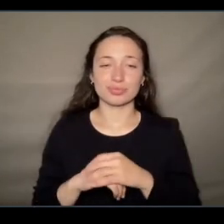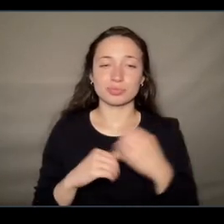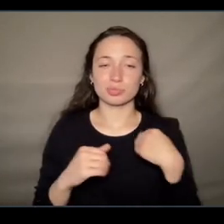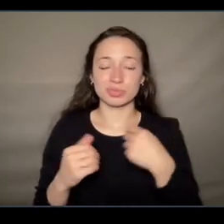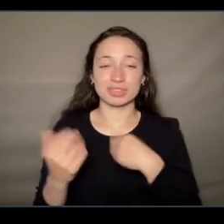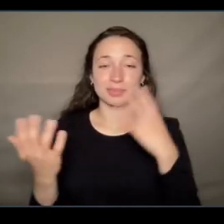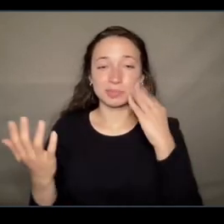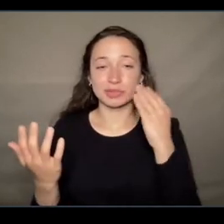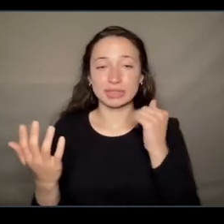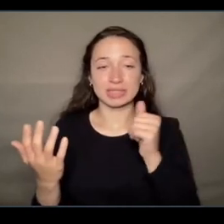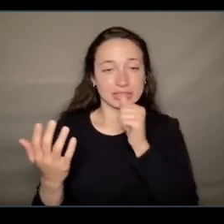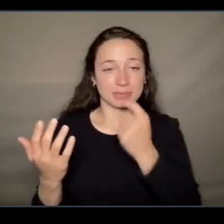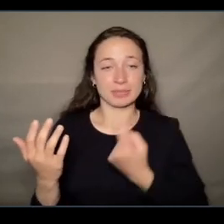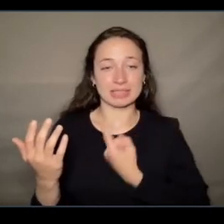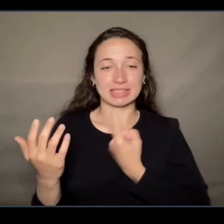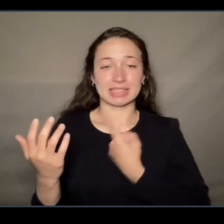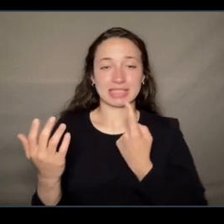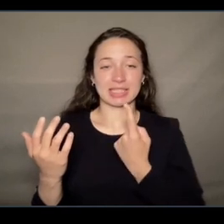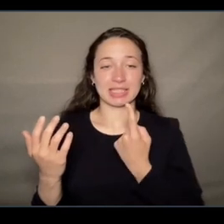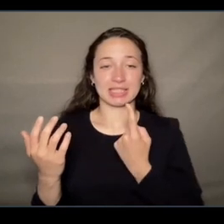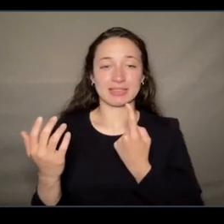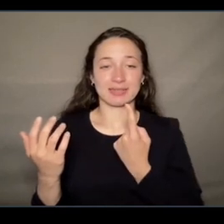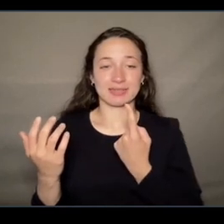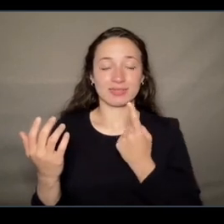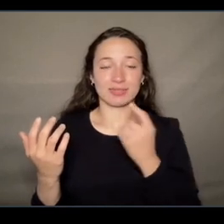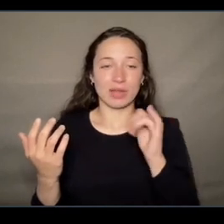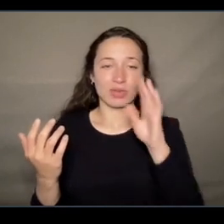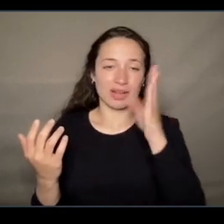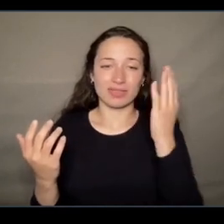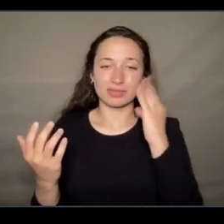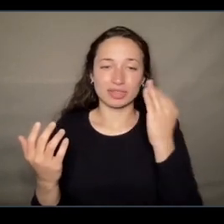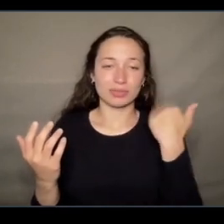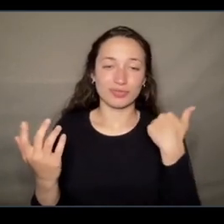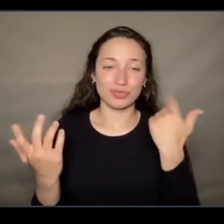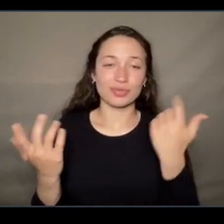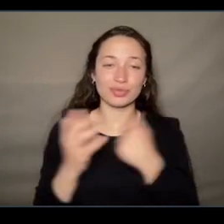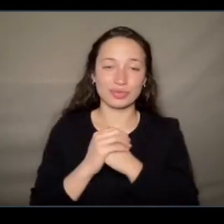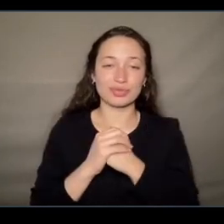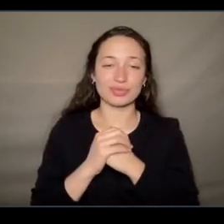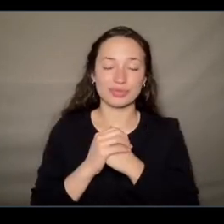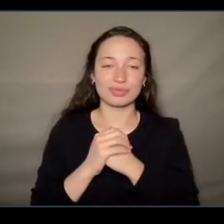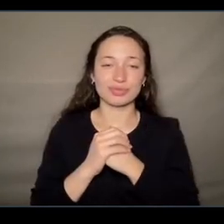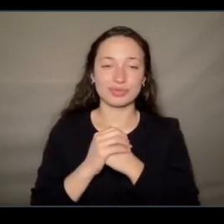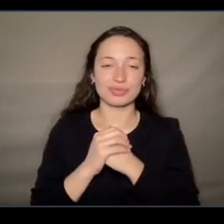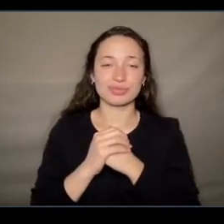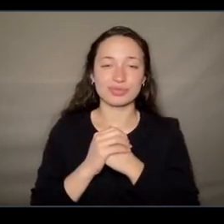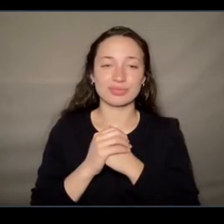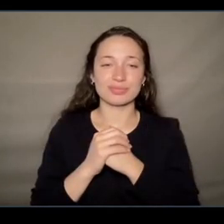as parents, right, we experience intimacy like we have never known before.